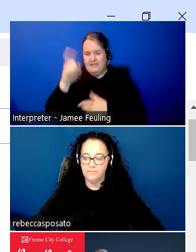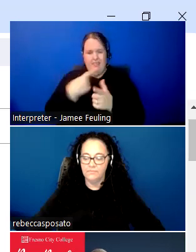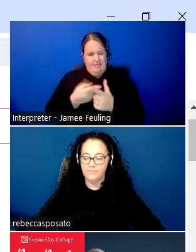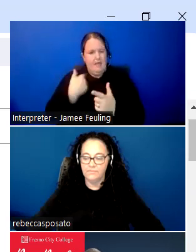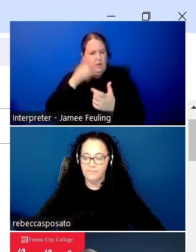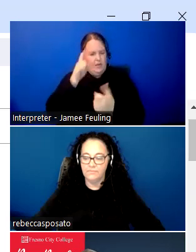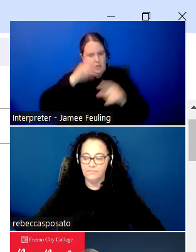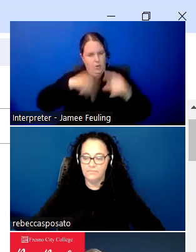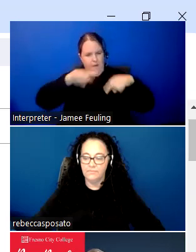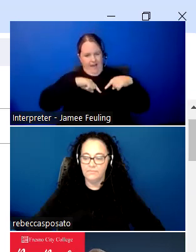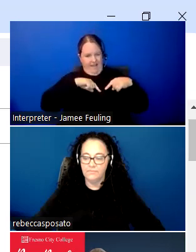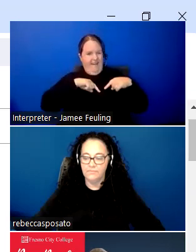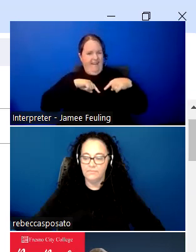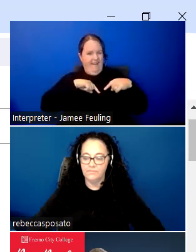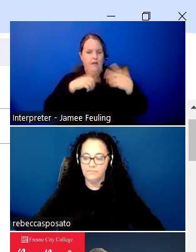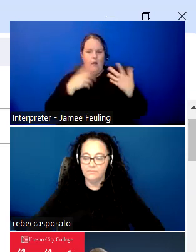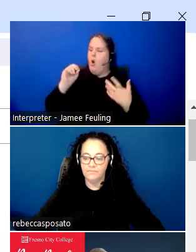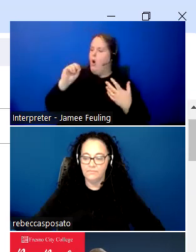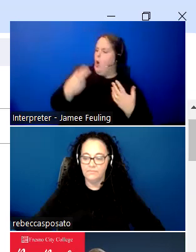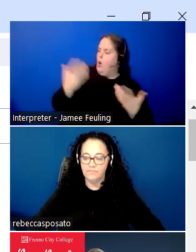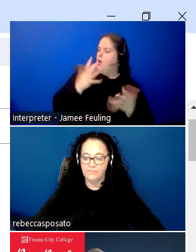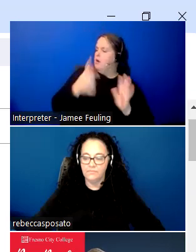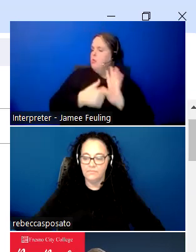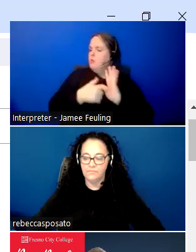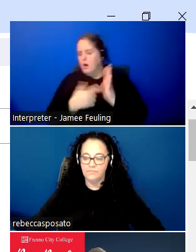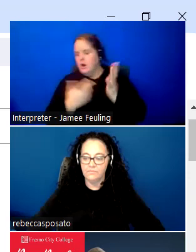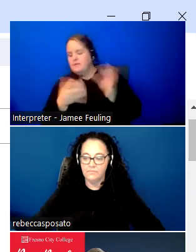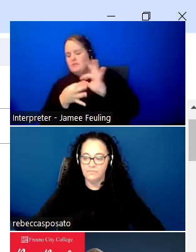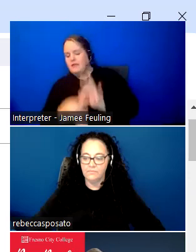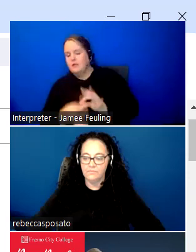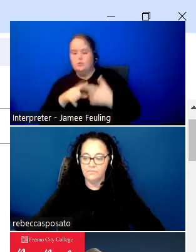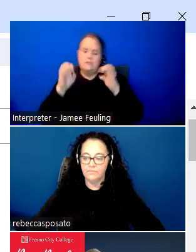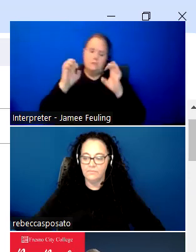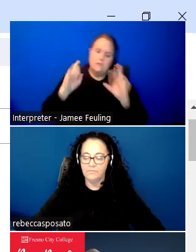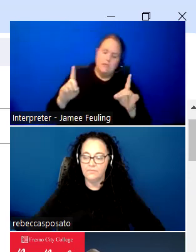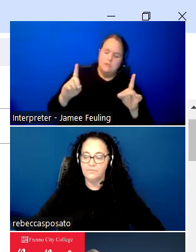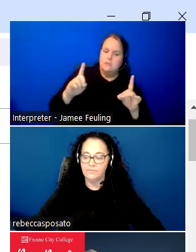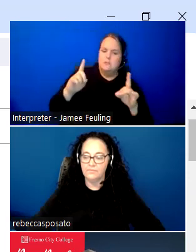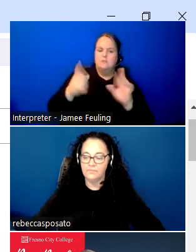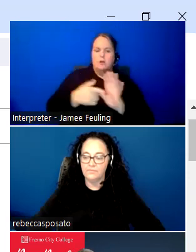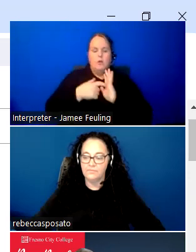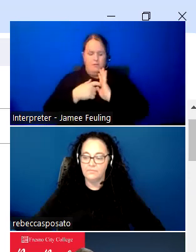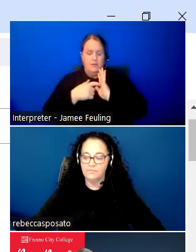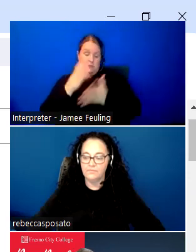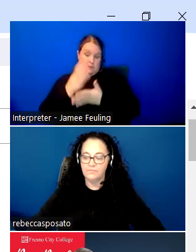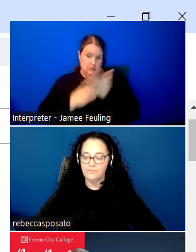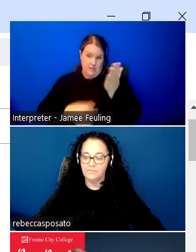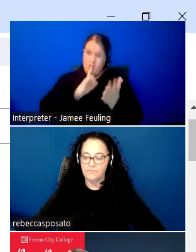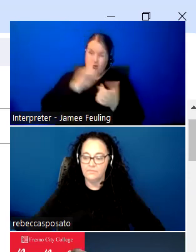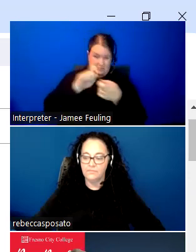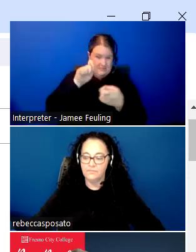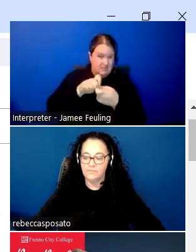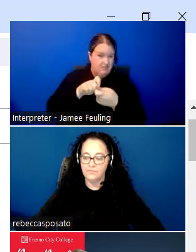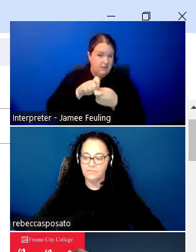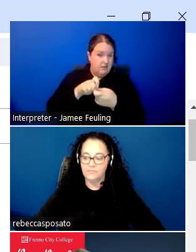work backwards. Okay, well, what are the requirements in terms of the educational requirements of that? Now, some are very specific. If you want to be